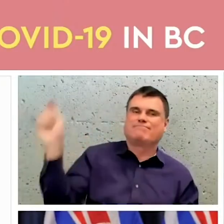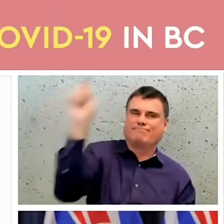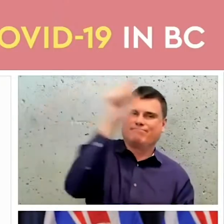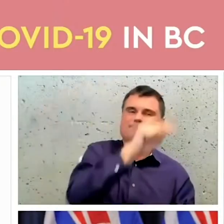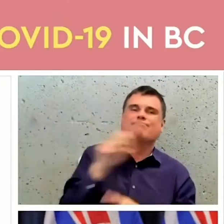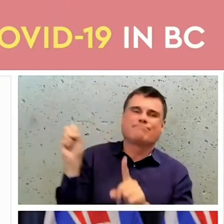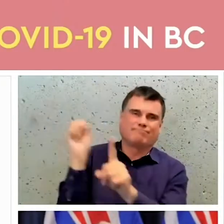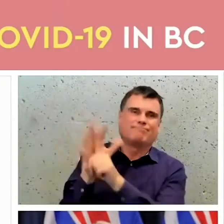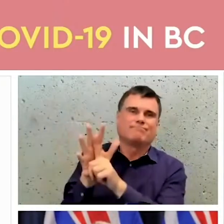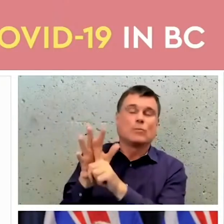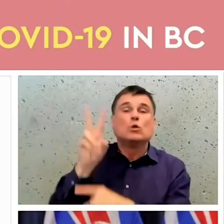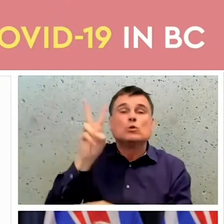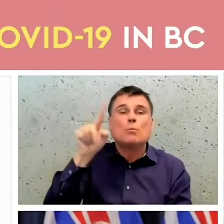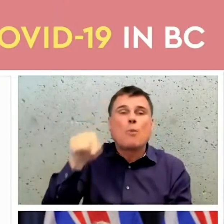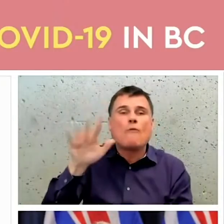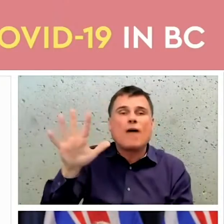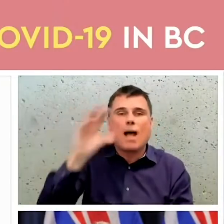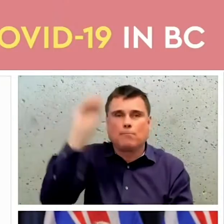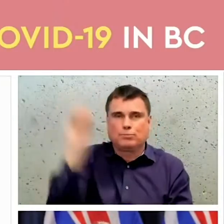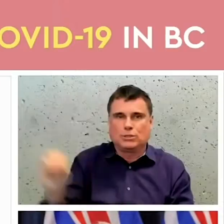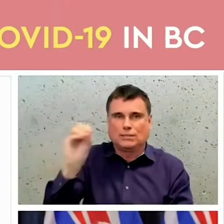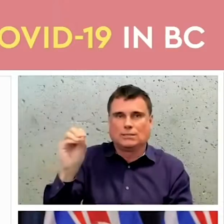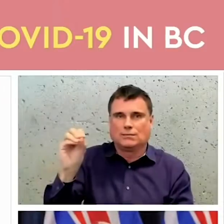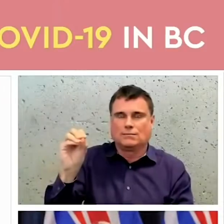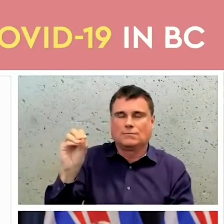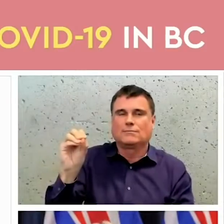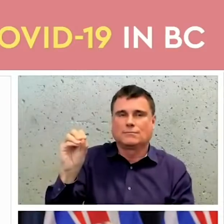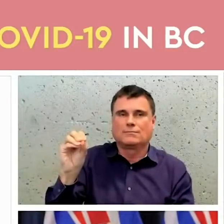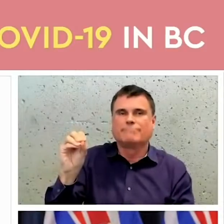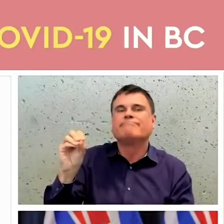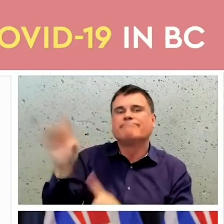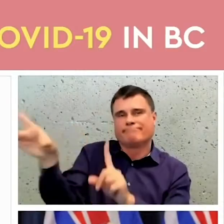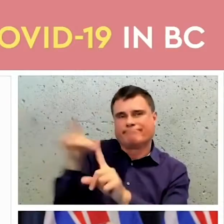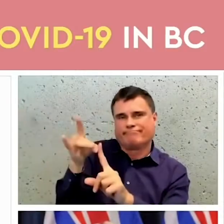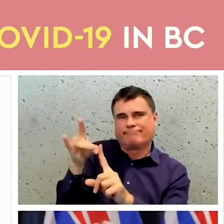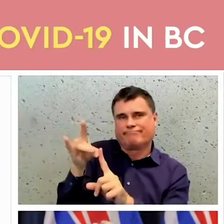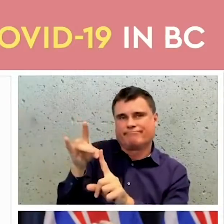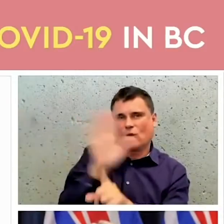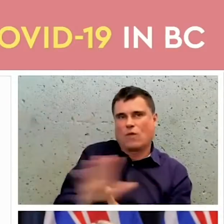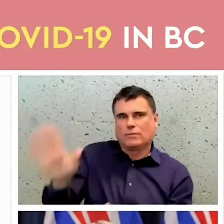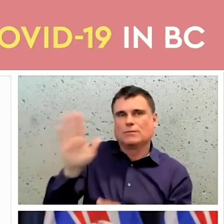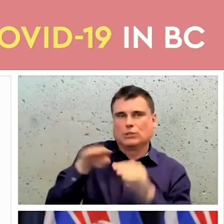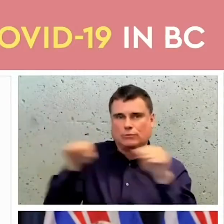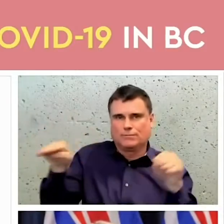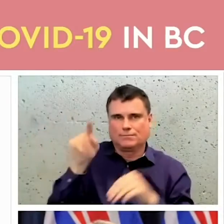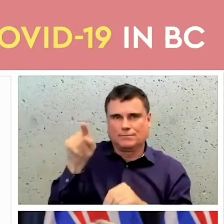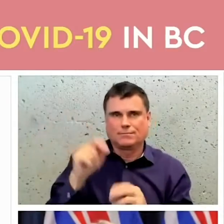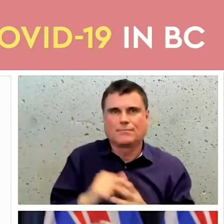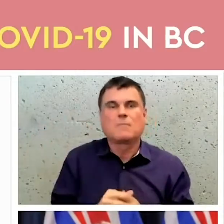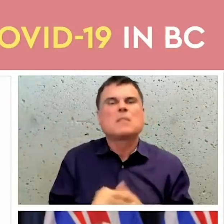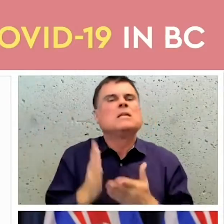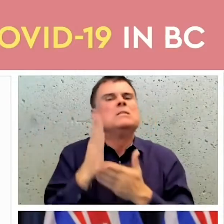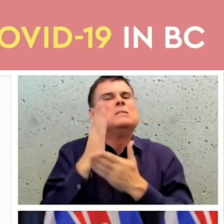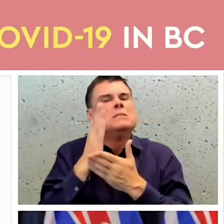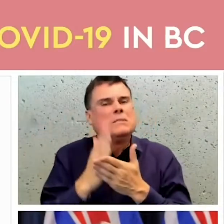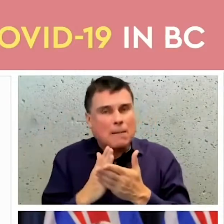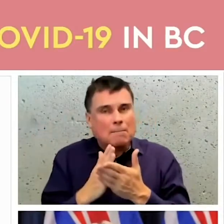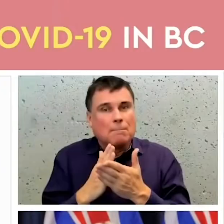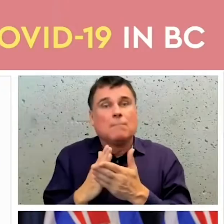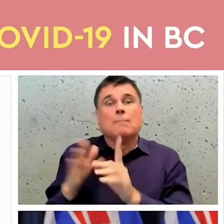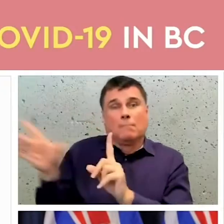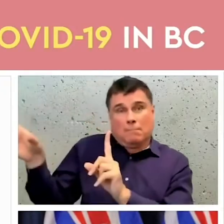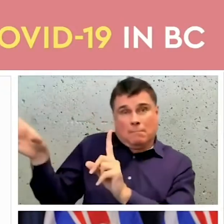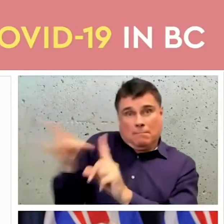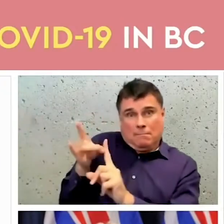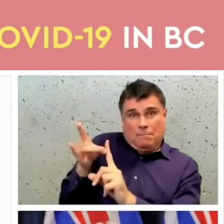382 clusters in 217 schools. So exposure notifications reflect what's going on in the